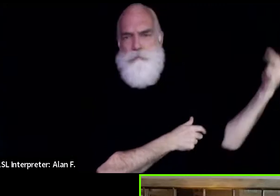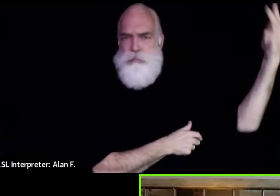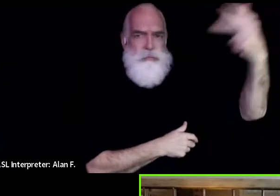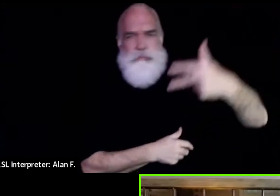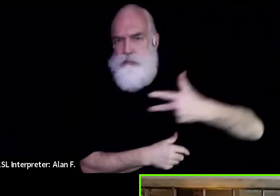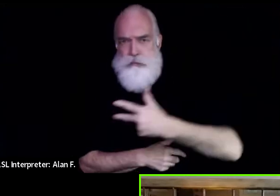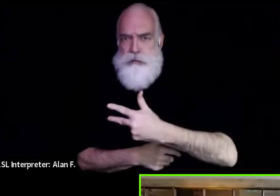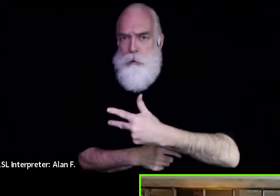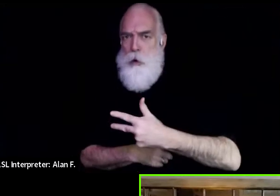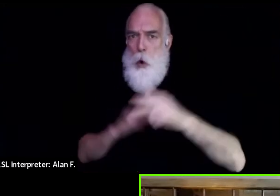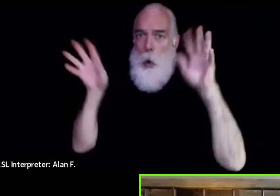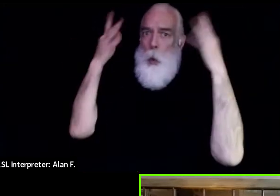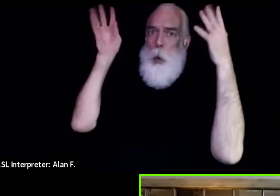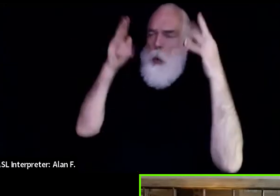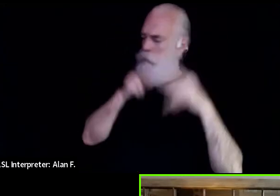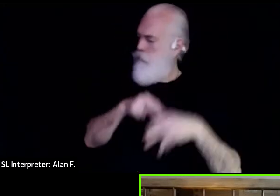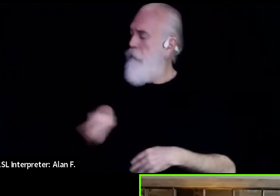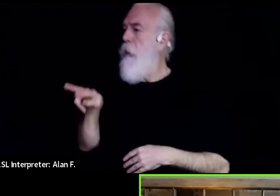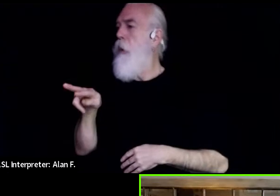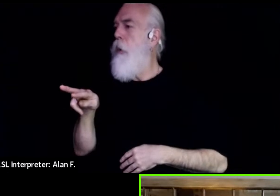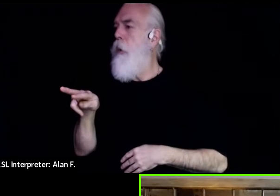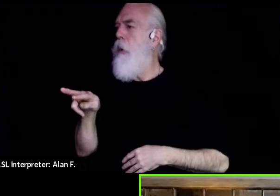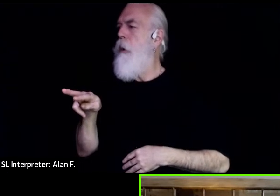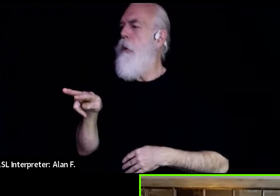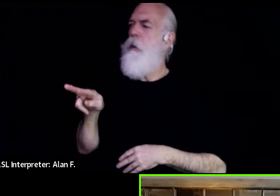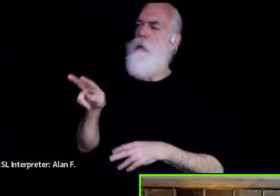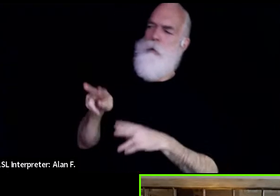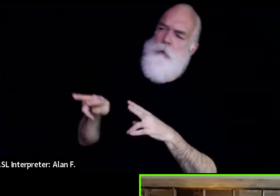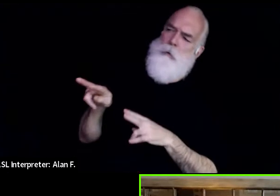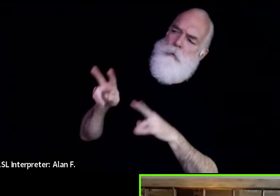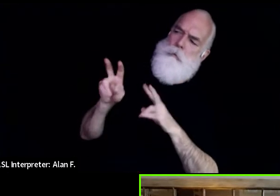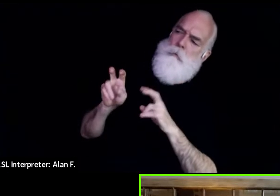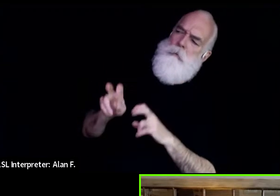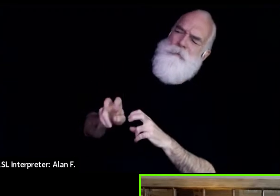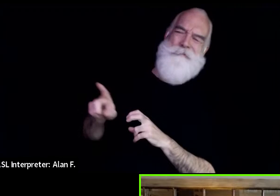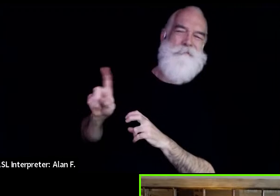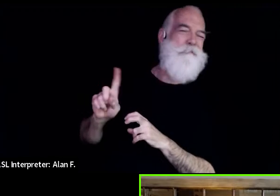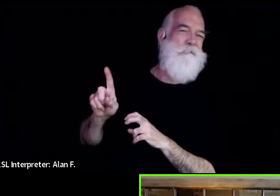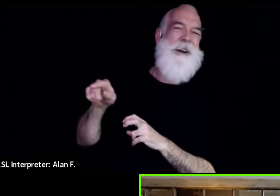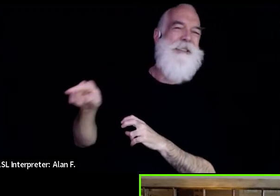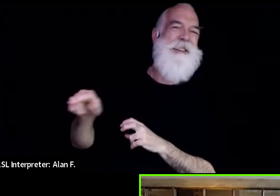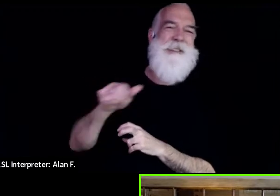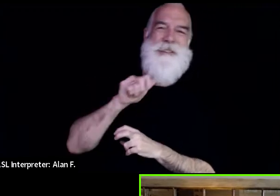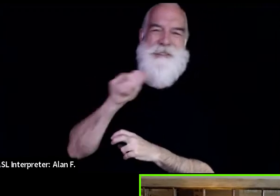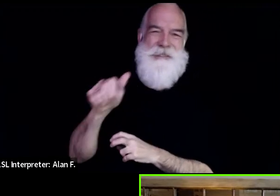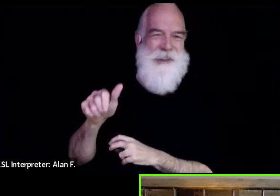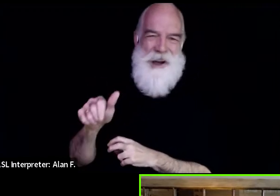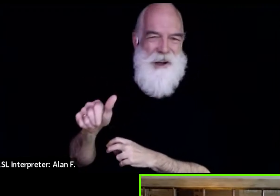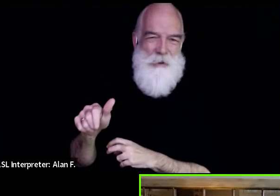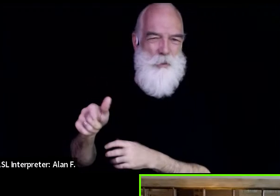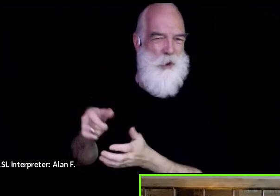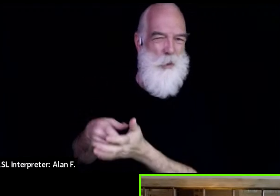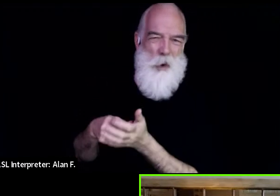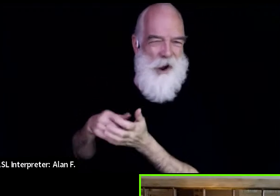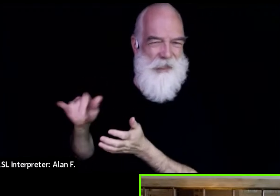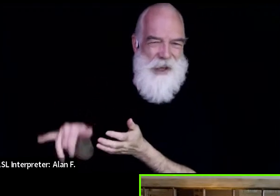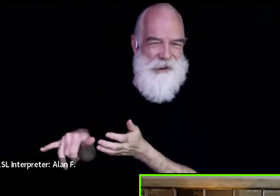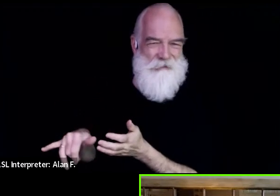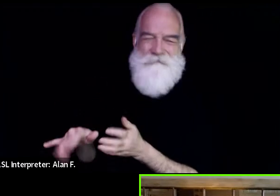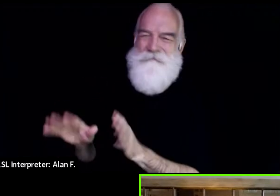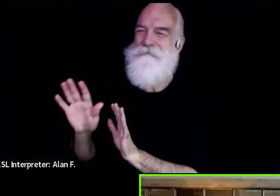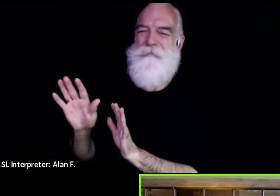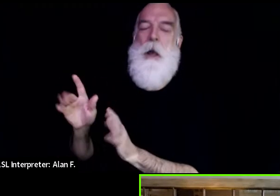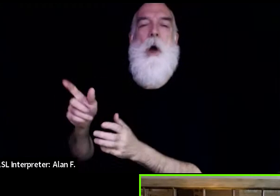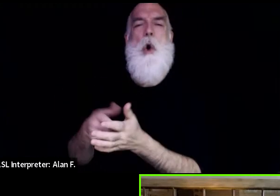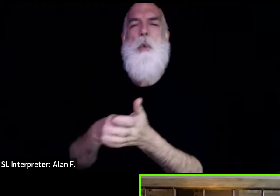we need to refer to our pre-arrest diversion center so that they can get access to the resources that they need to get